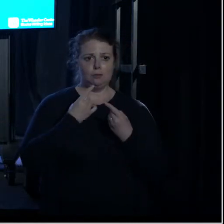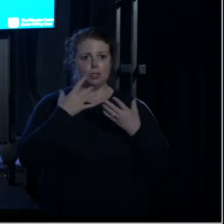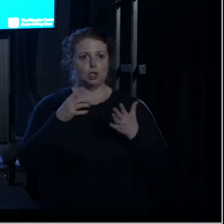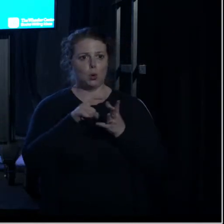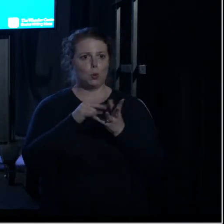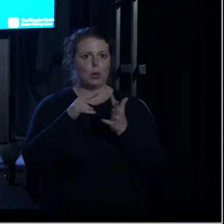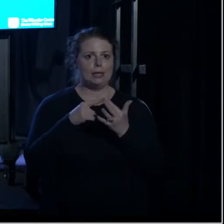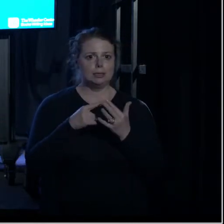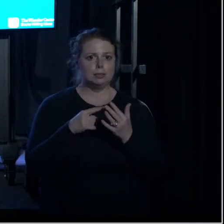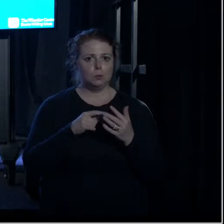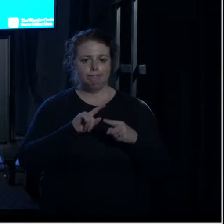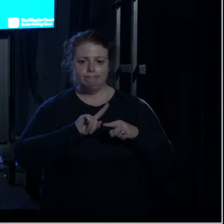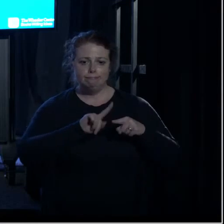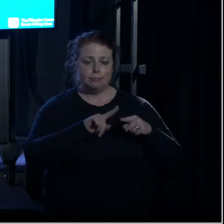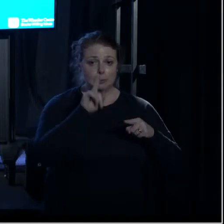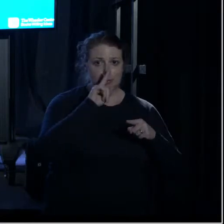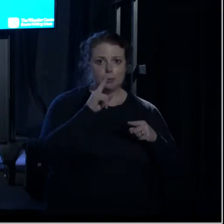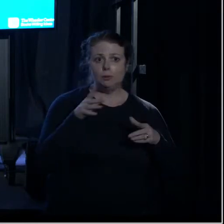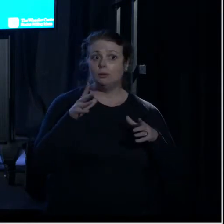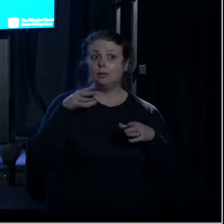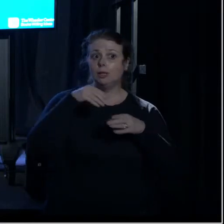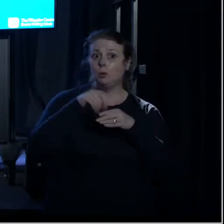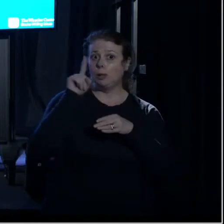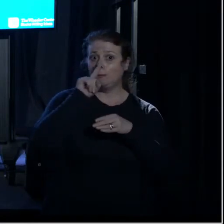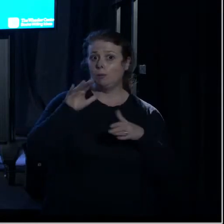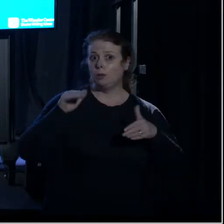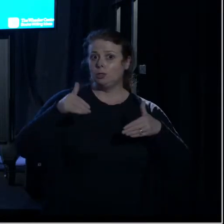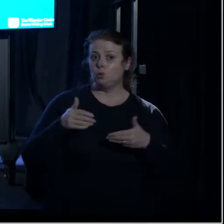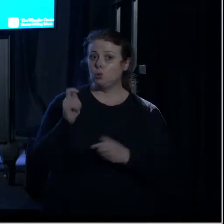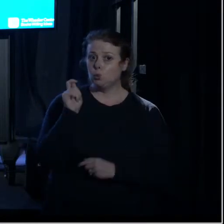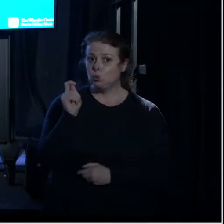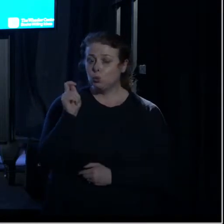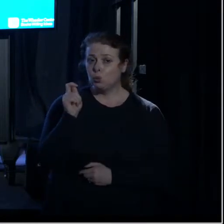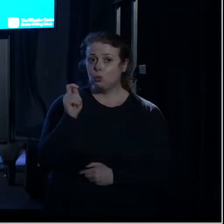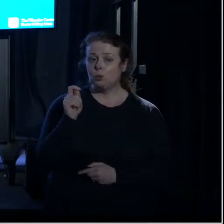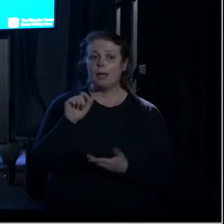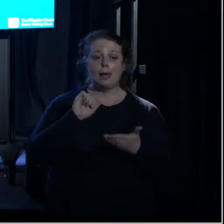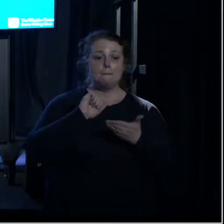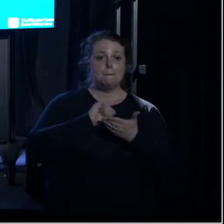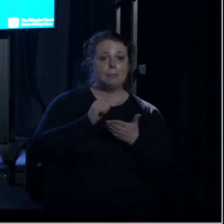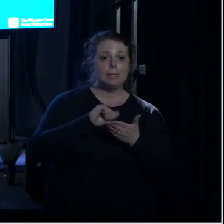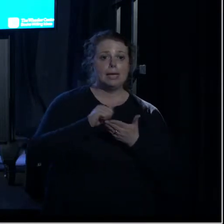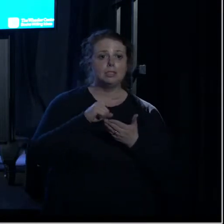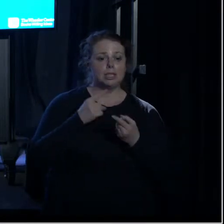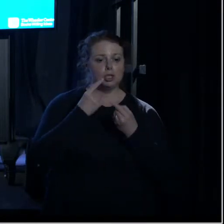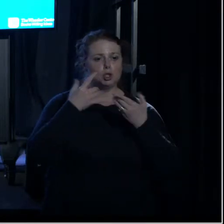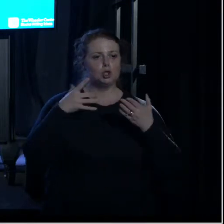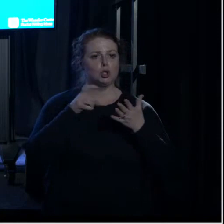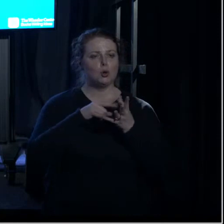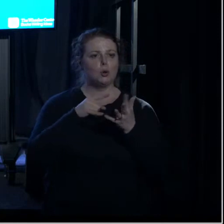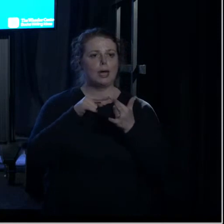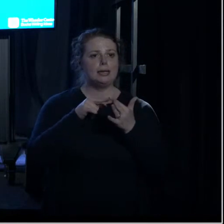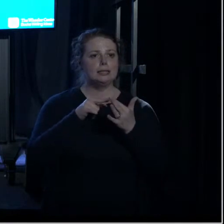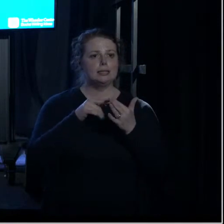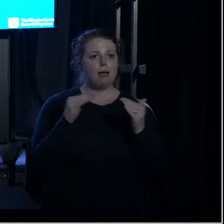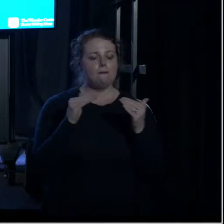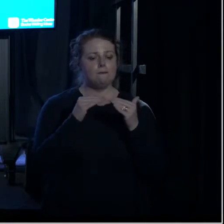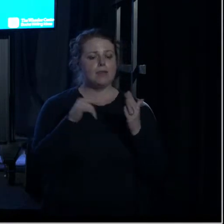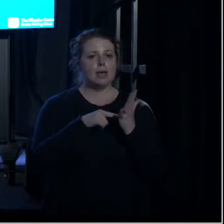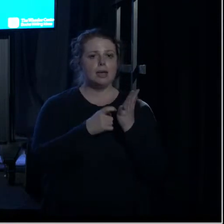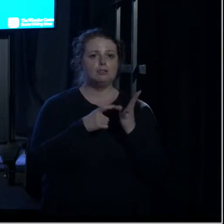exciting voices, including those that I'm about to introduce to you tonight, and the publication and showcasing of Fair Trade First Nation